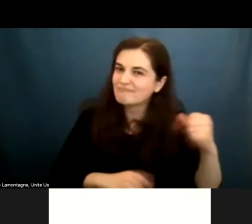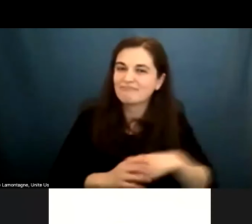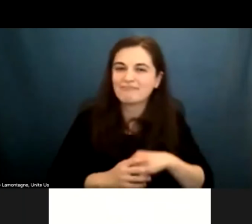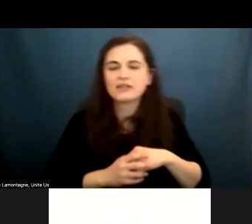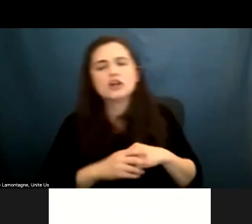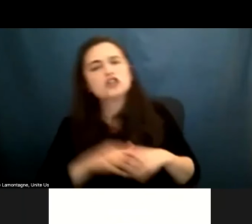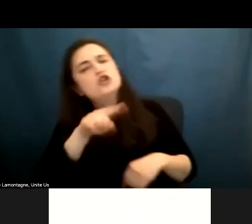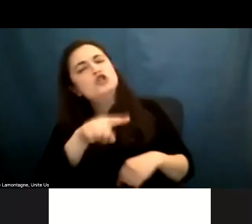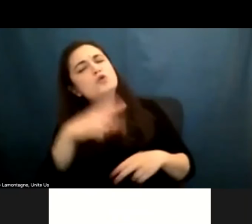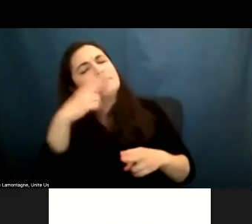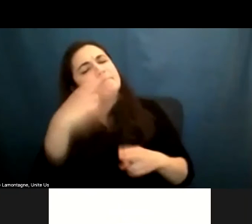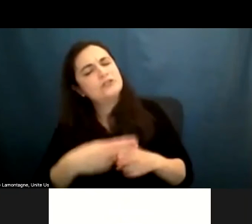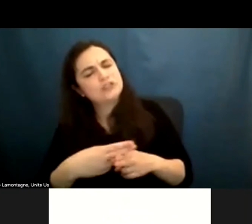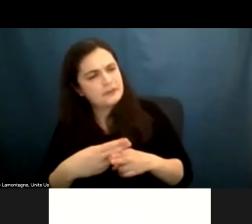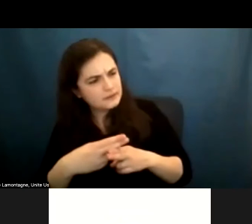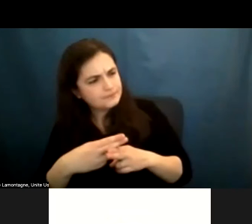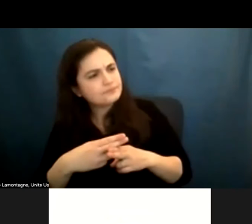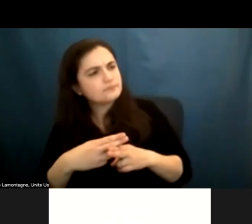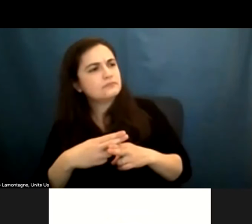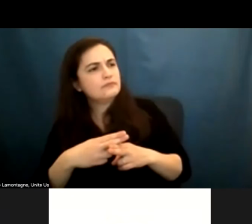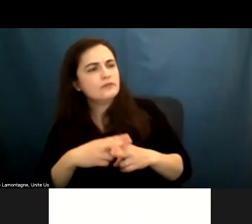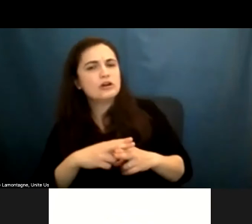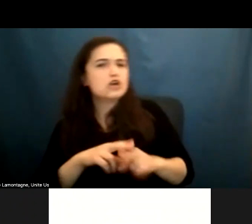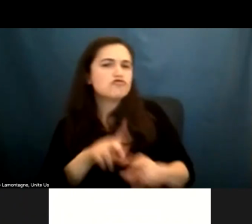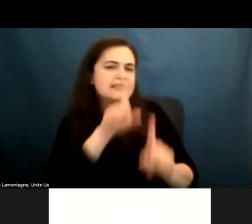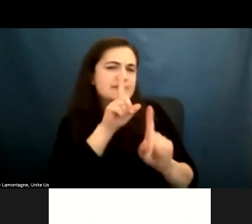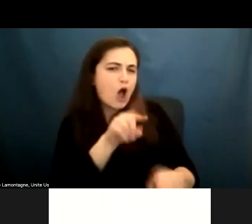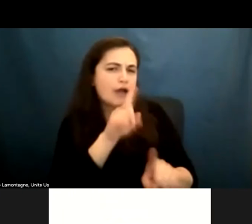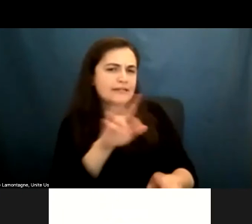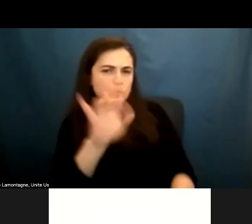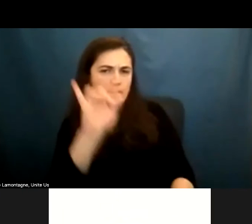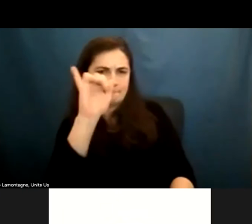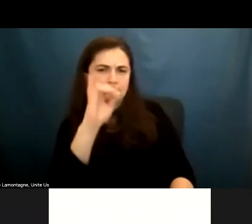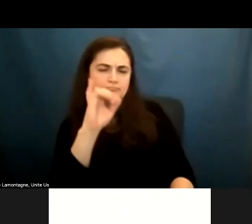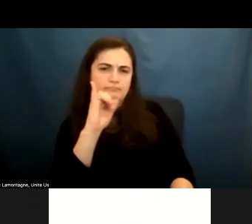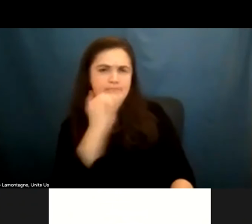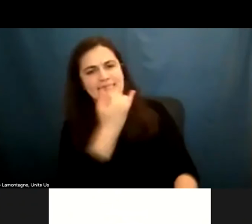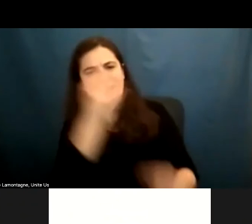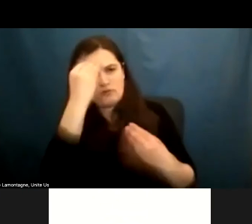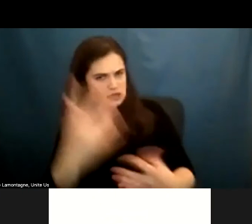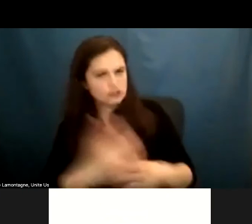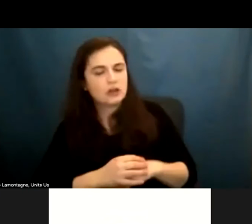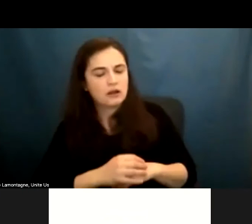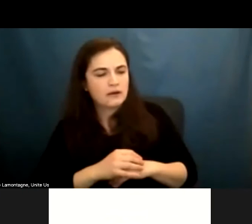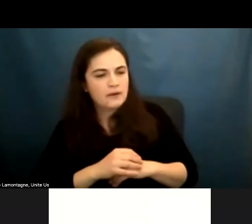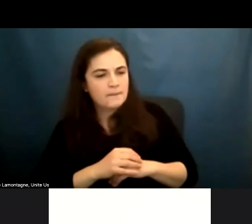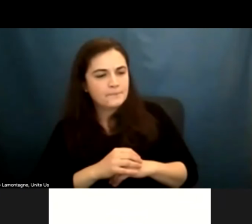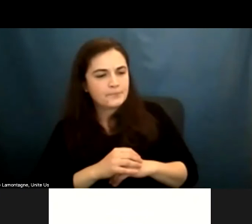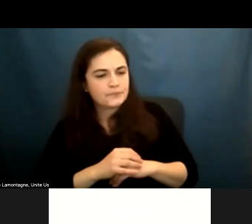talked earlier about responding to misinformation and, a lot